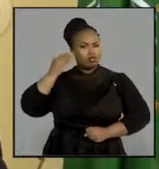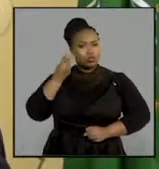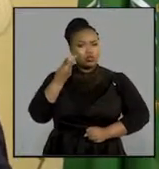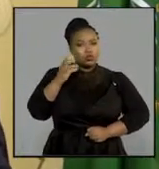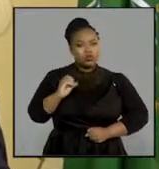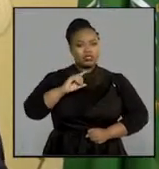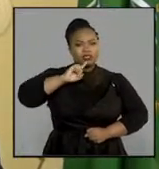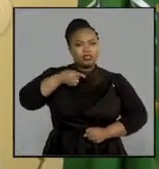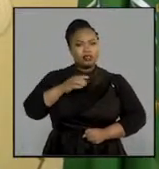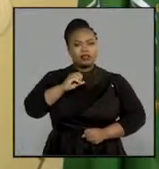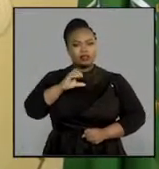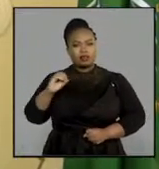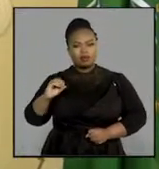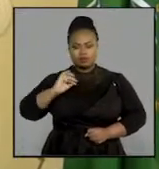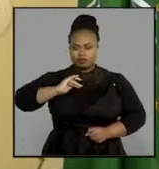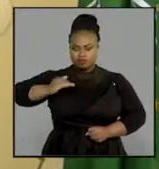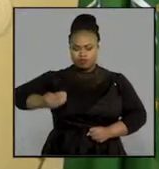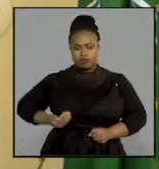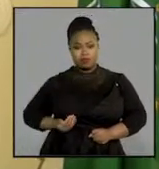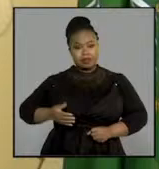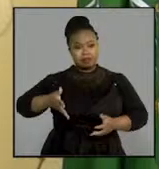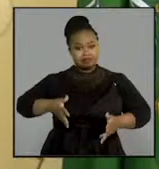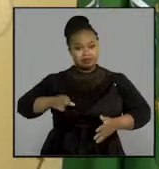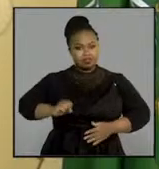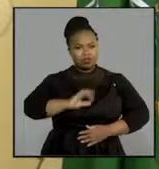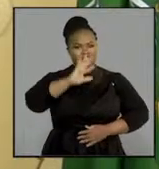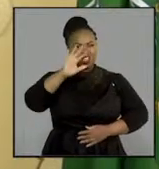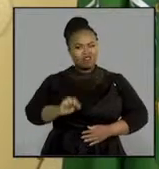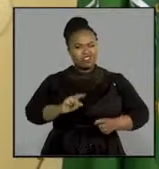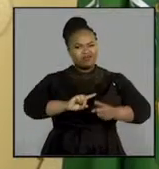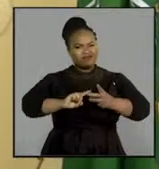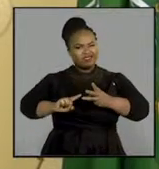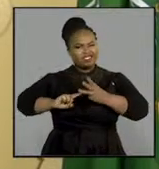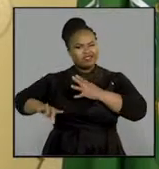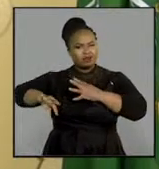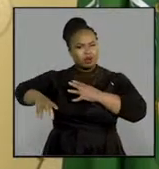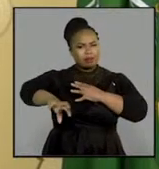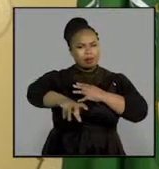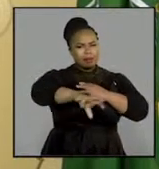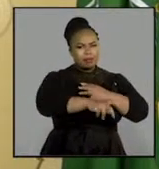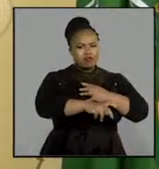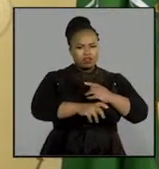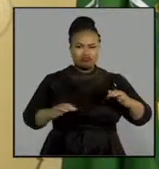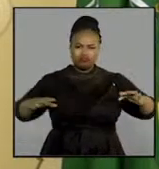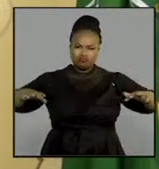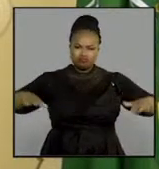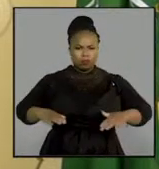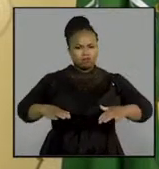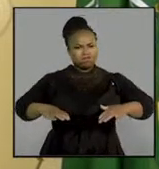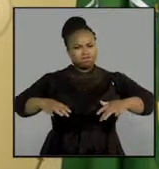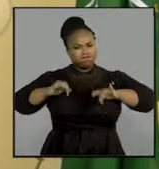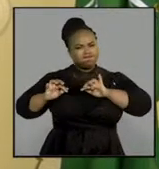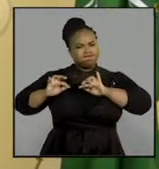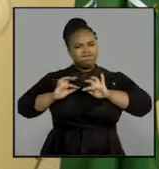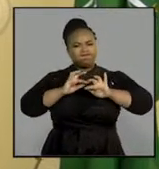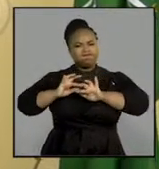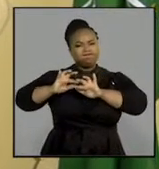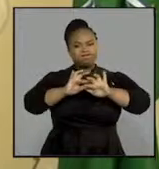20,000 South African women from all walks of life and from various parts of the